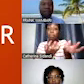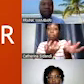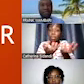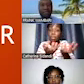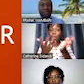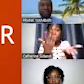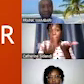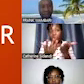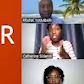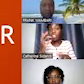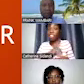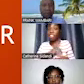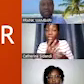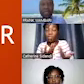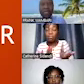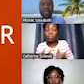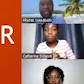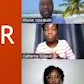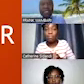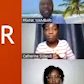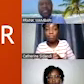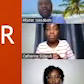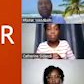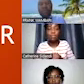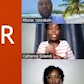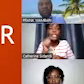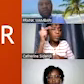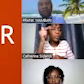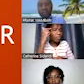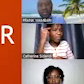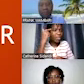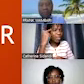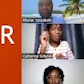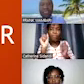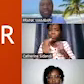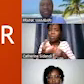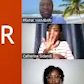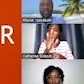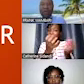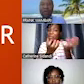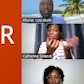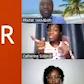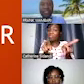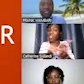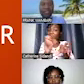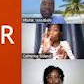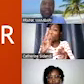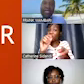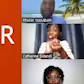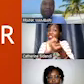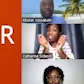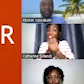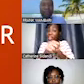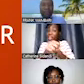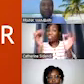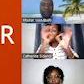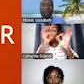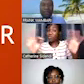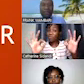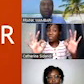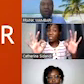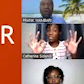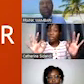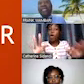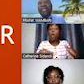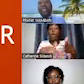investment. Think, is it worth to go back to the same business? Or do I need to start afresh? Or do I